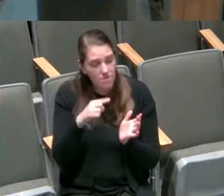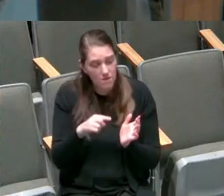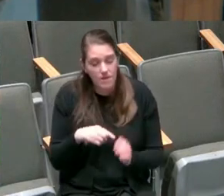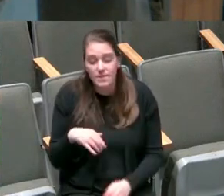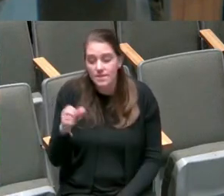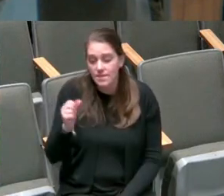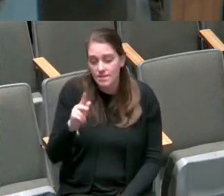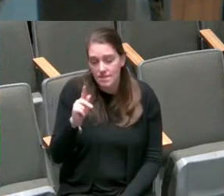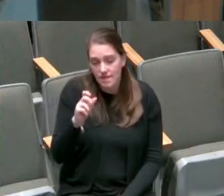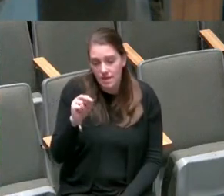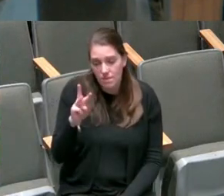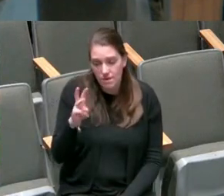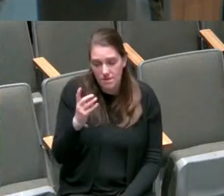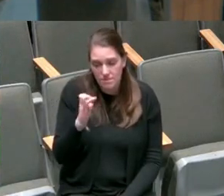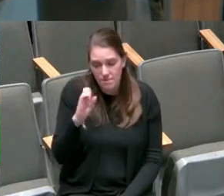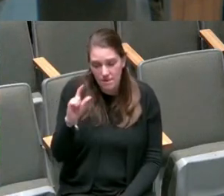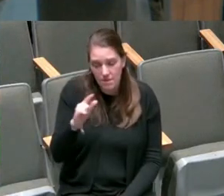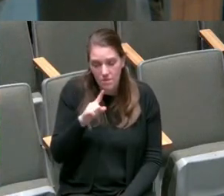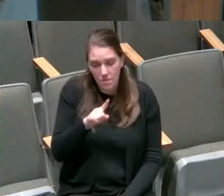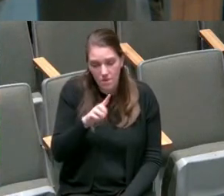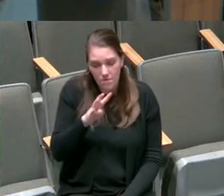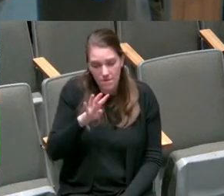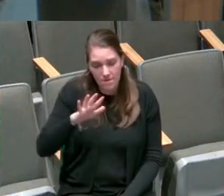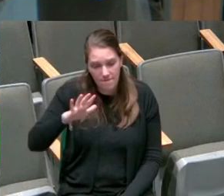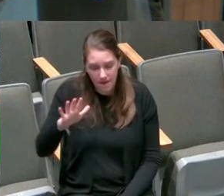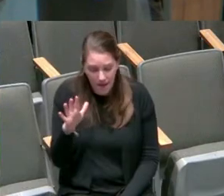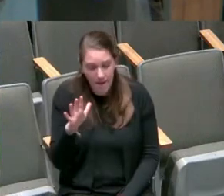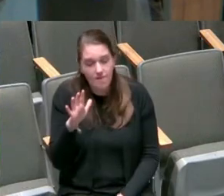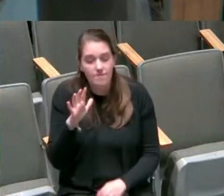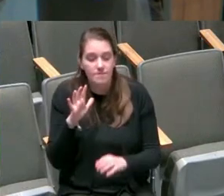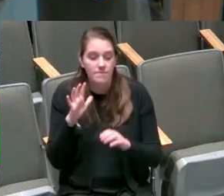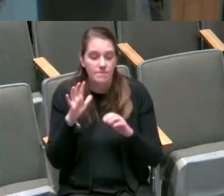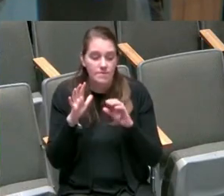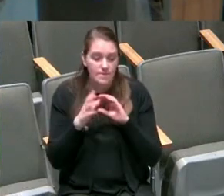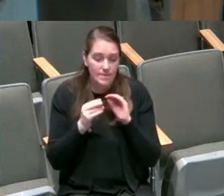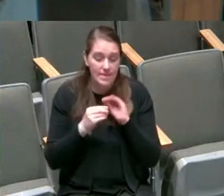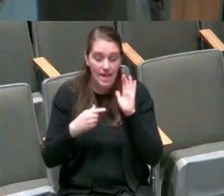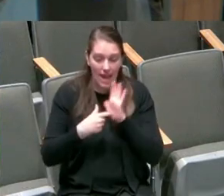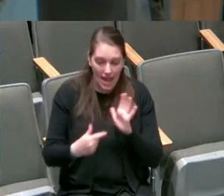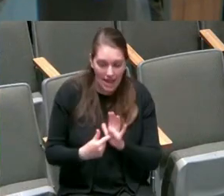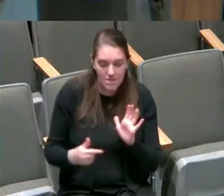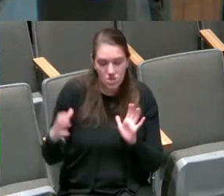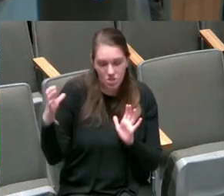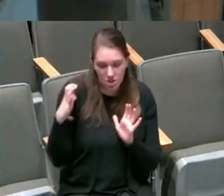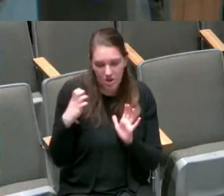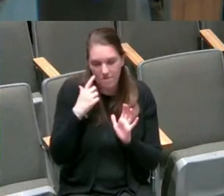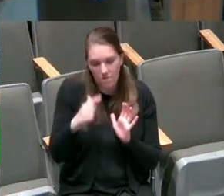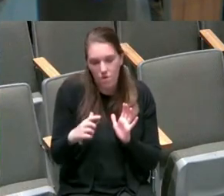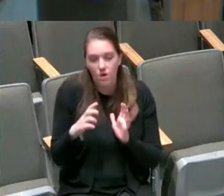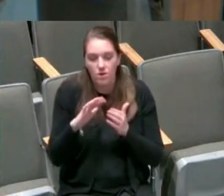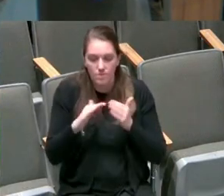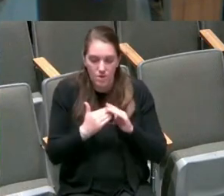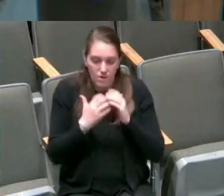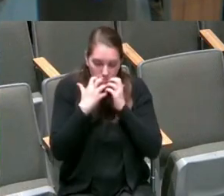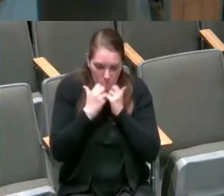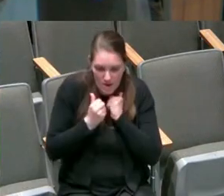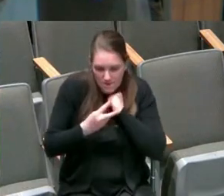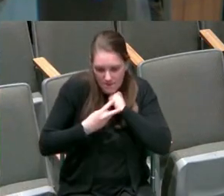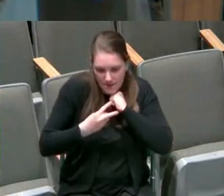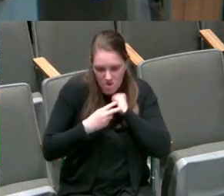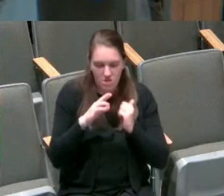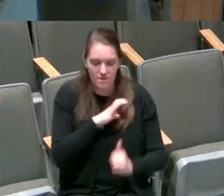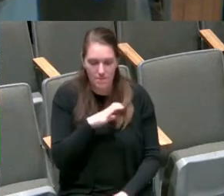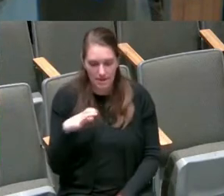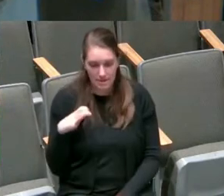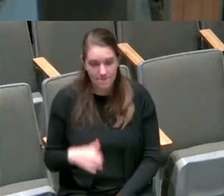Ken Weiss metal 145 Ash Street speaking as chair of the community preservation committee first of all I'd like to